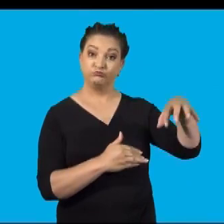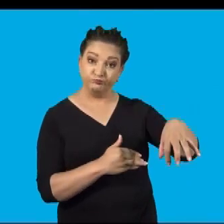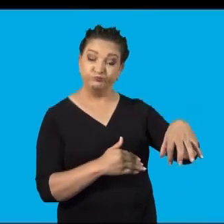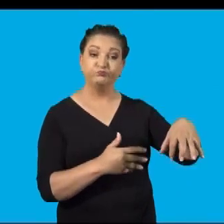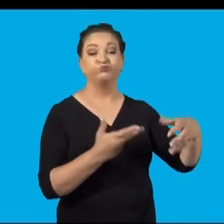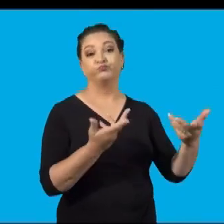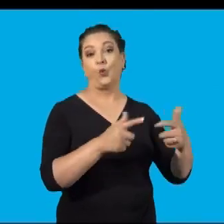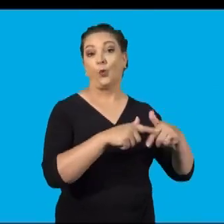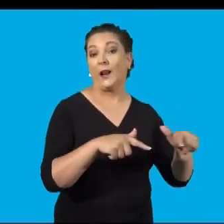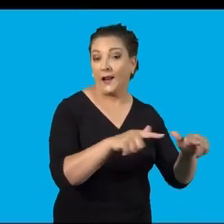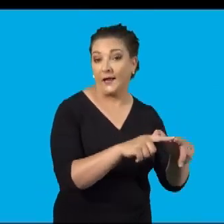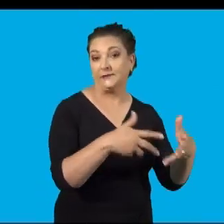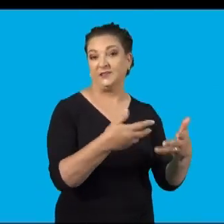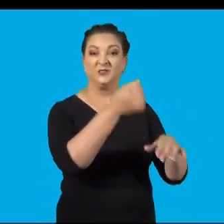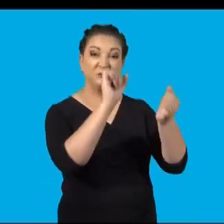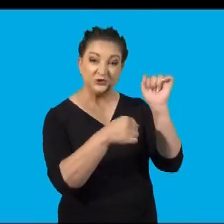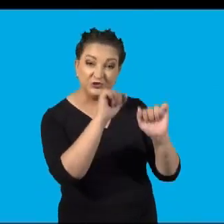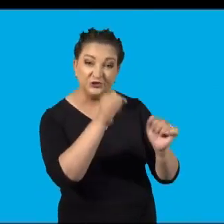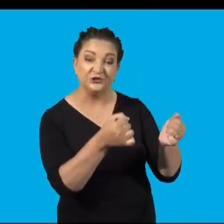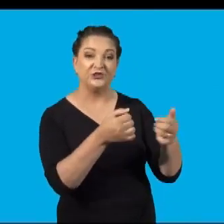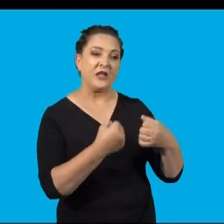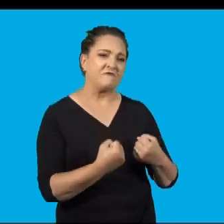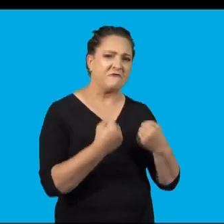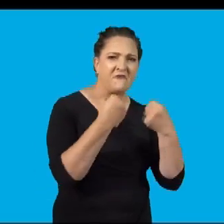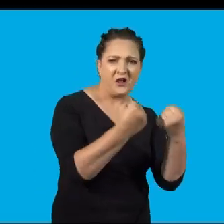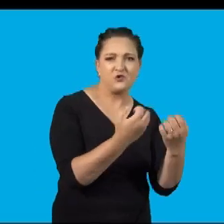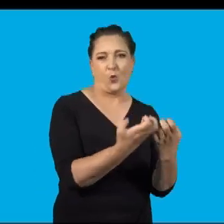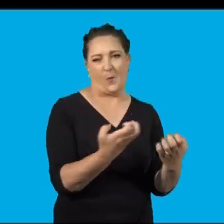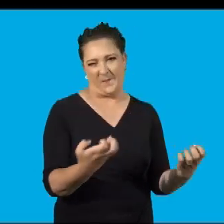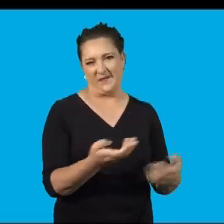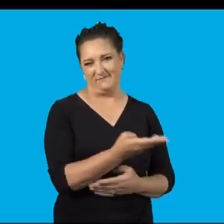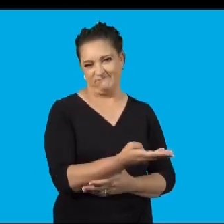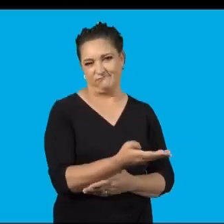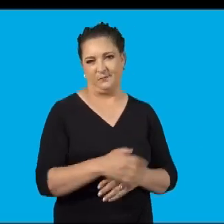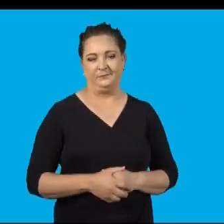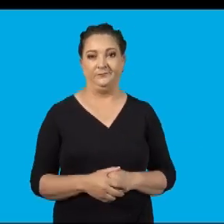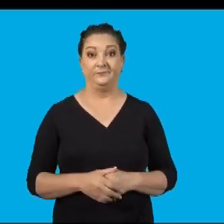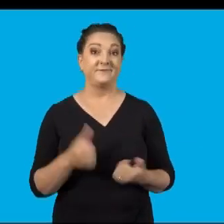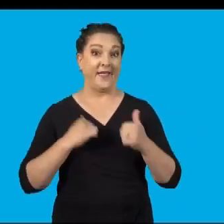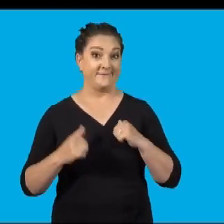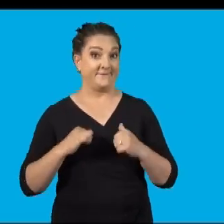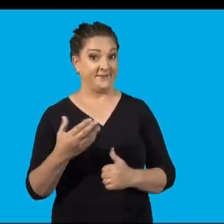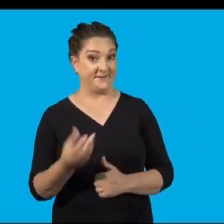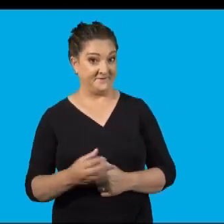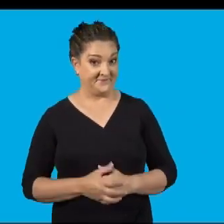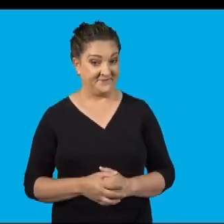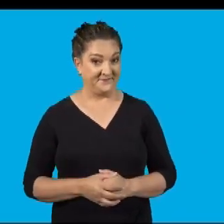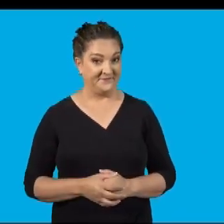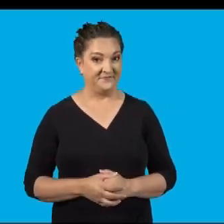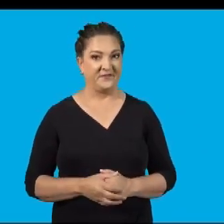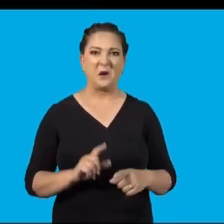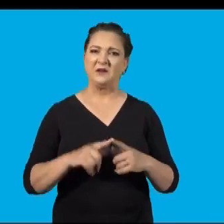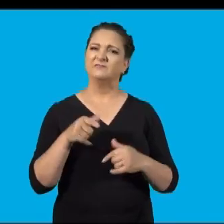buildings, machinery, vehicles, and equipment. We have an activity here, and which